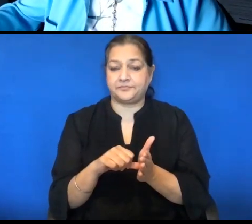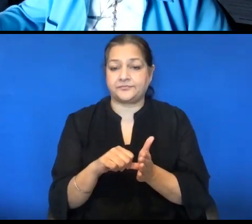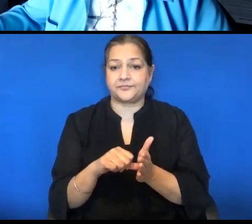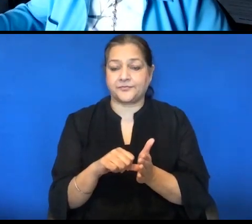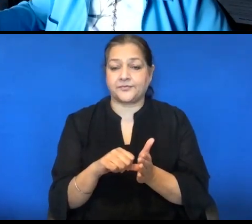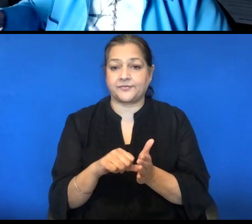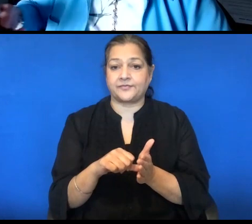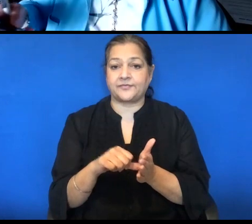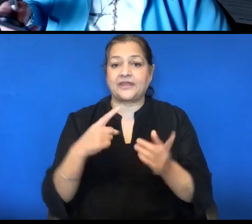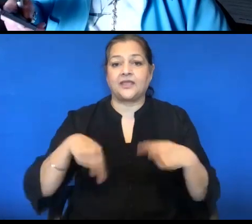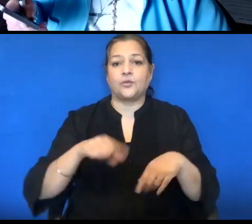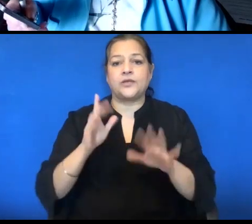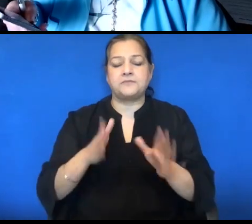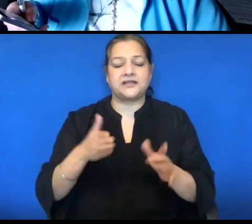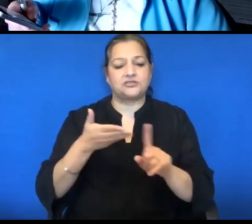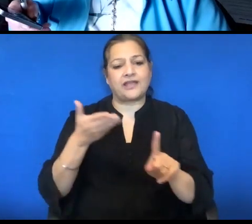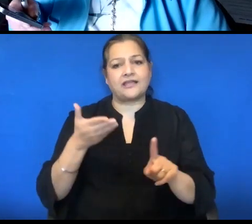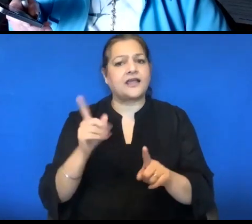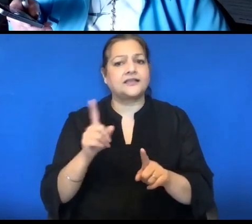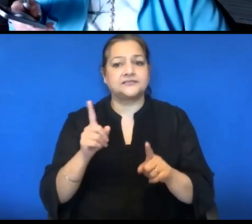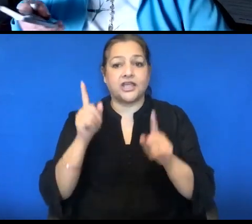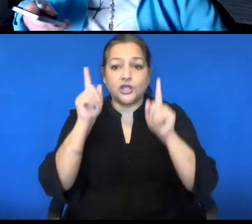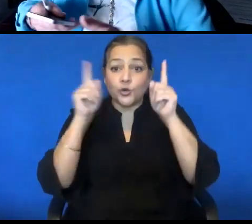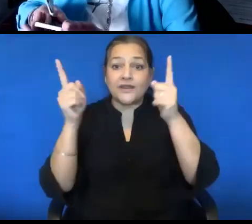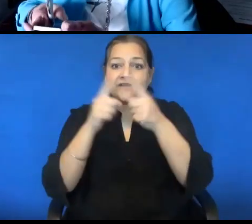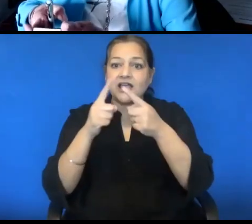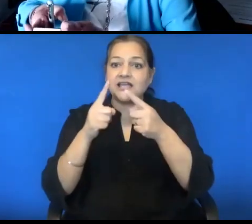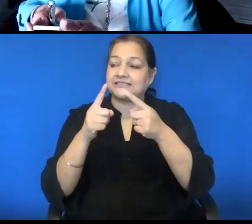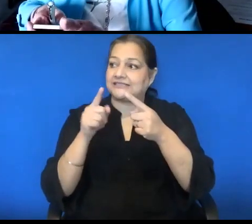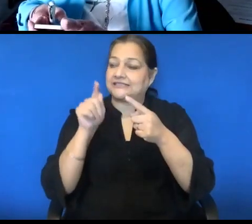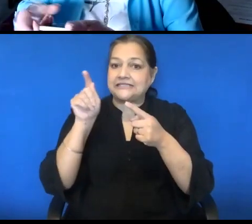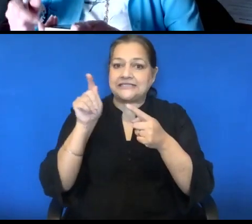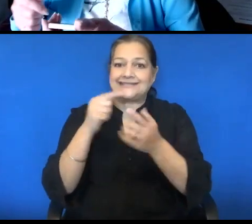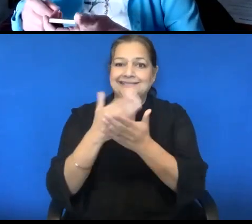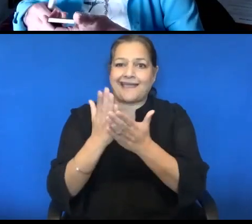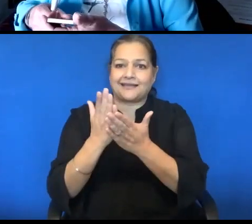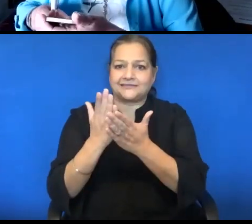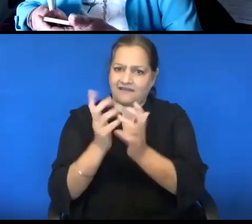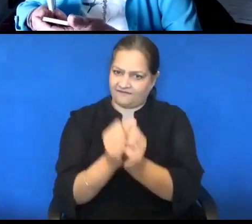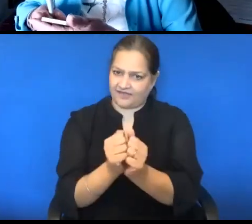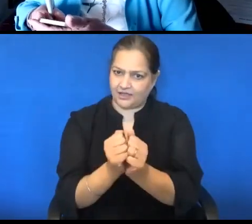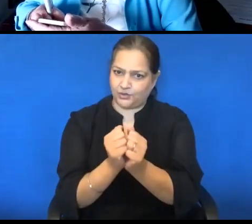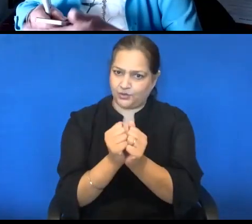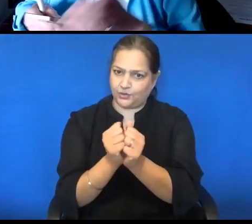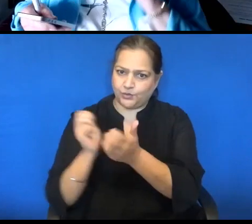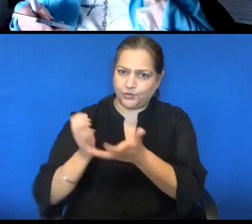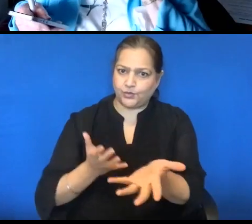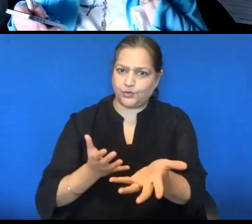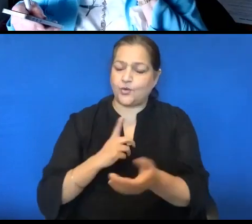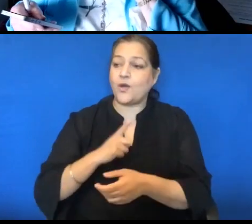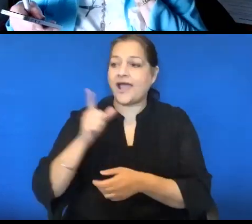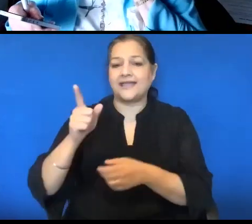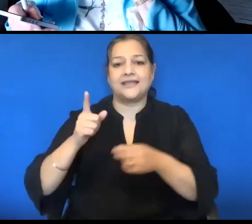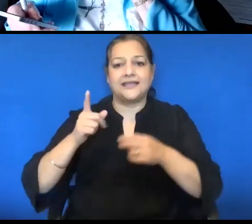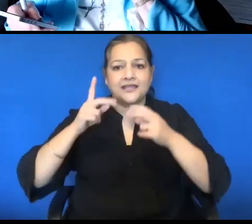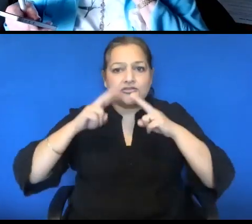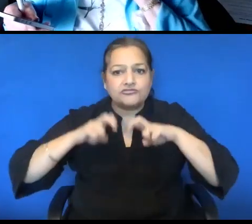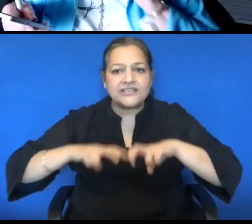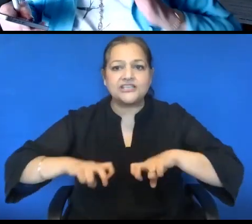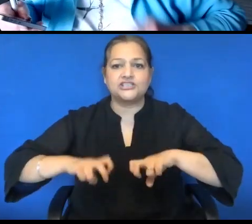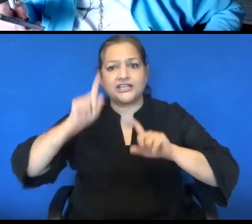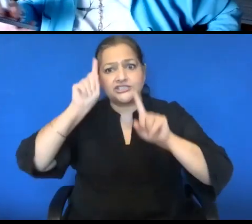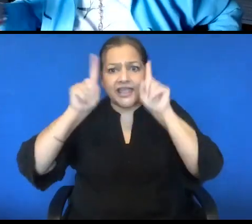recognize is the value that our university sector brings to this country. First of all, you know, to deliver research and innovation, we